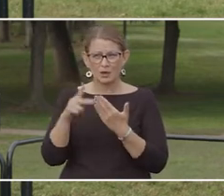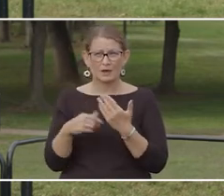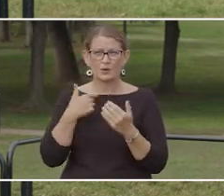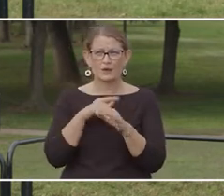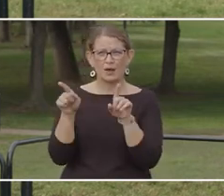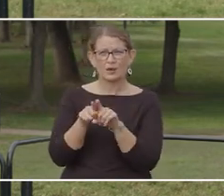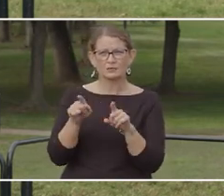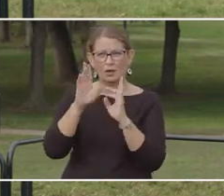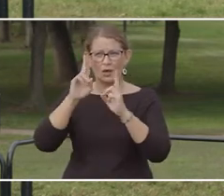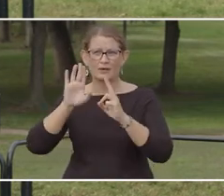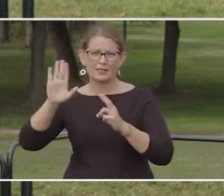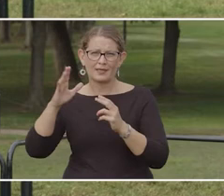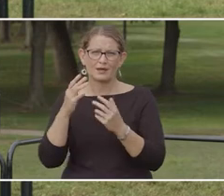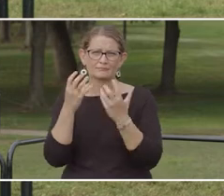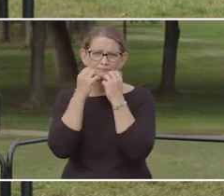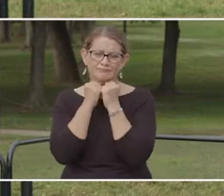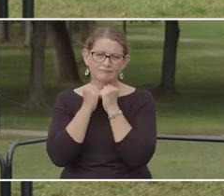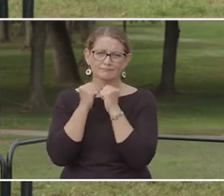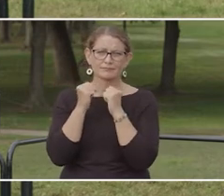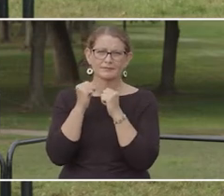also honor their loved ones.